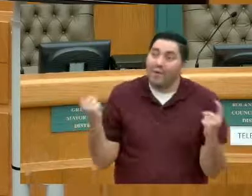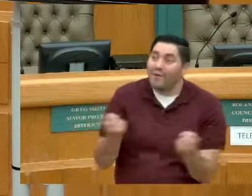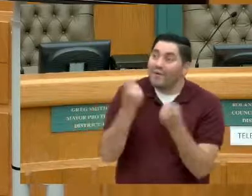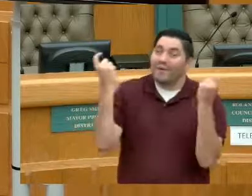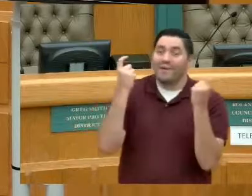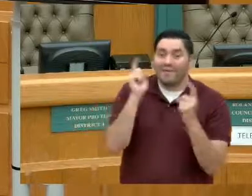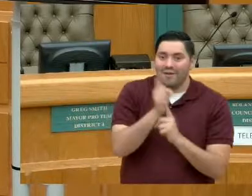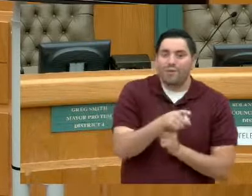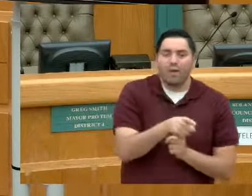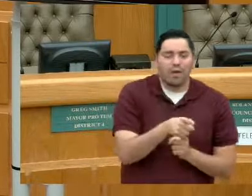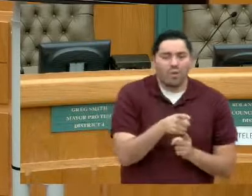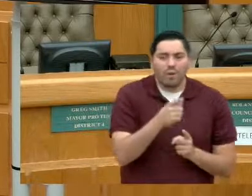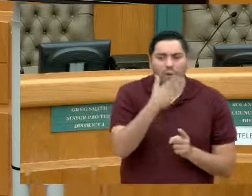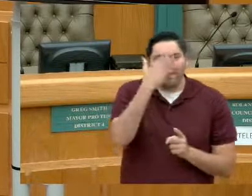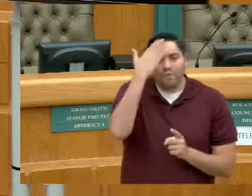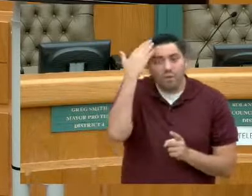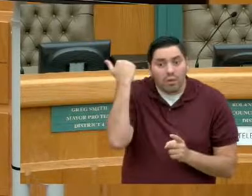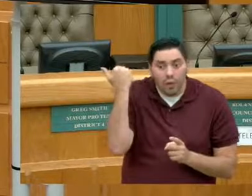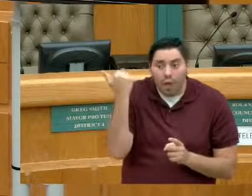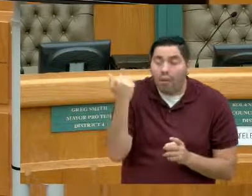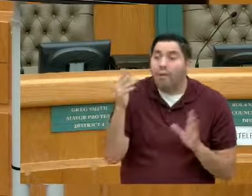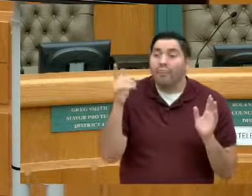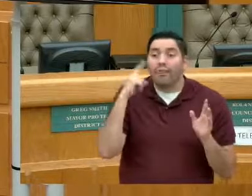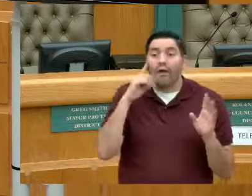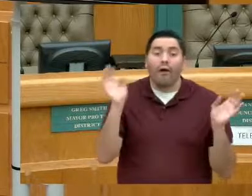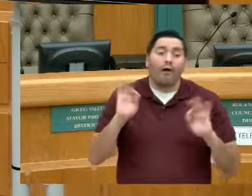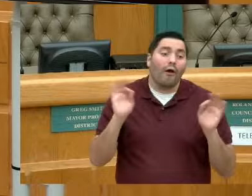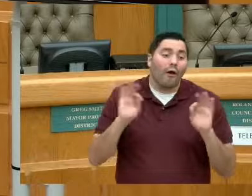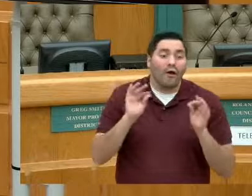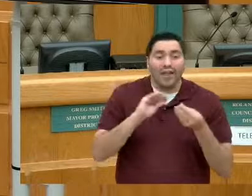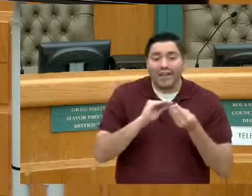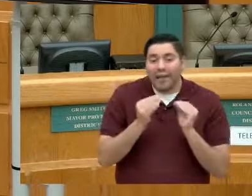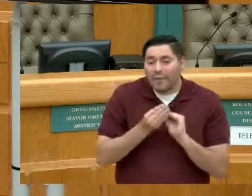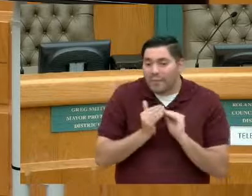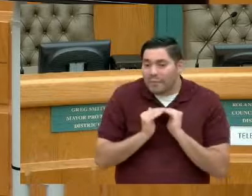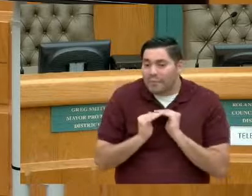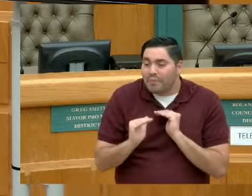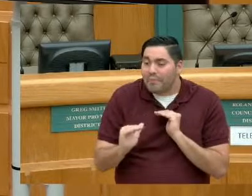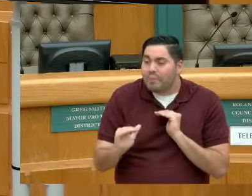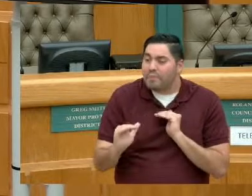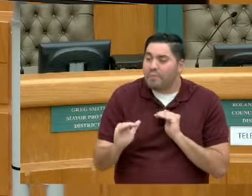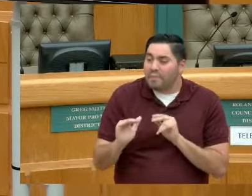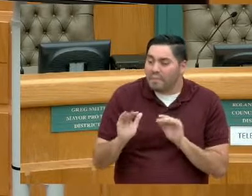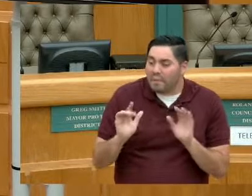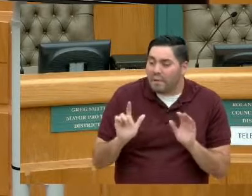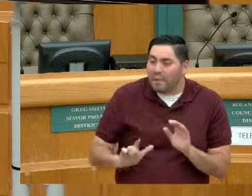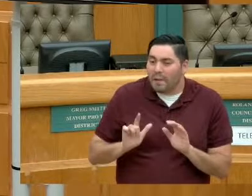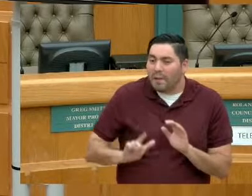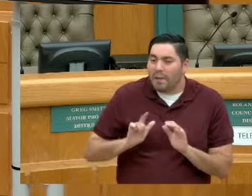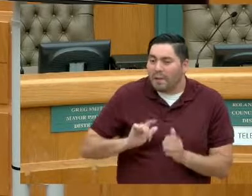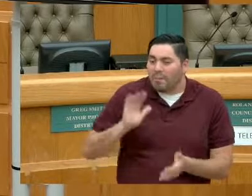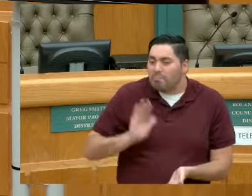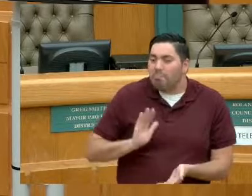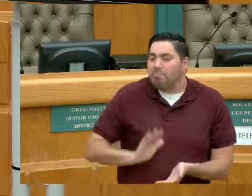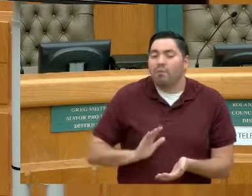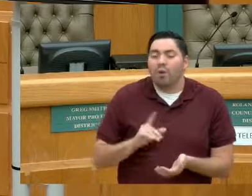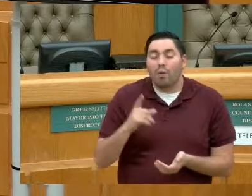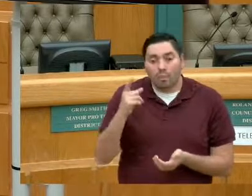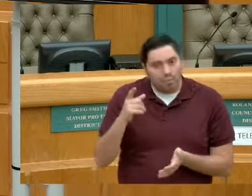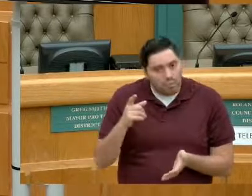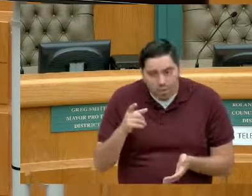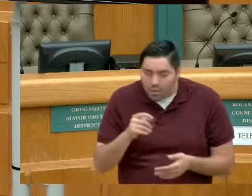she had. We forget, because our numbers are so good, that this virus is still so